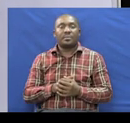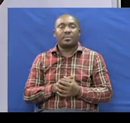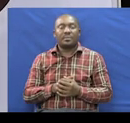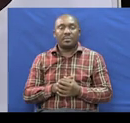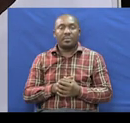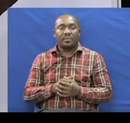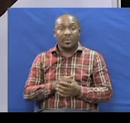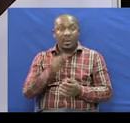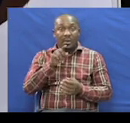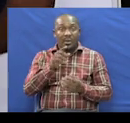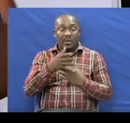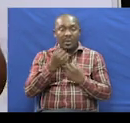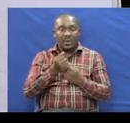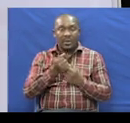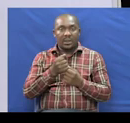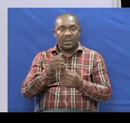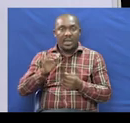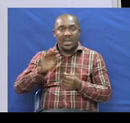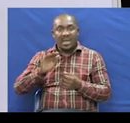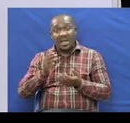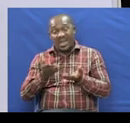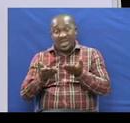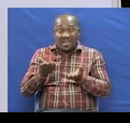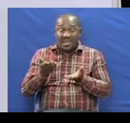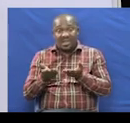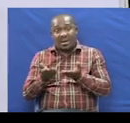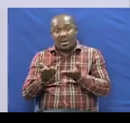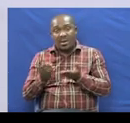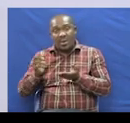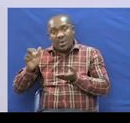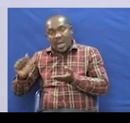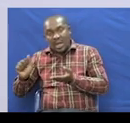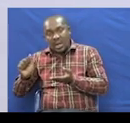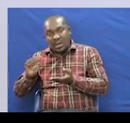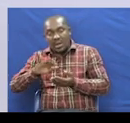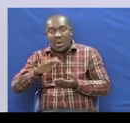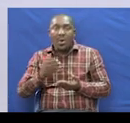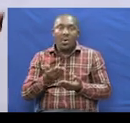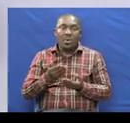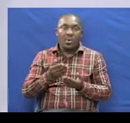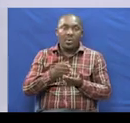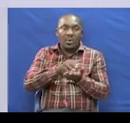You can take either ugali or some rice for lunch. Now,